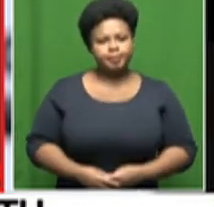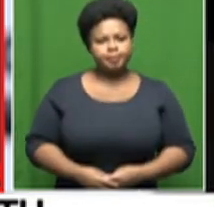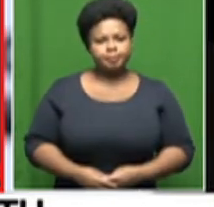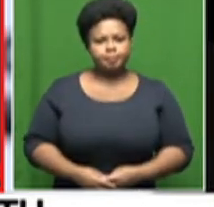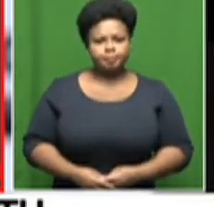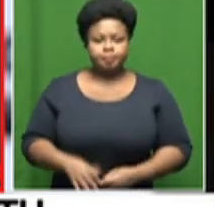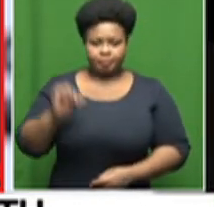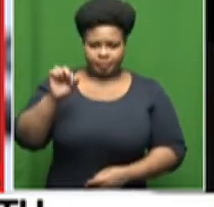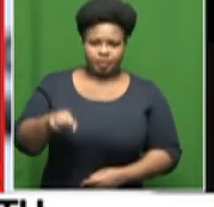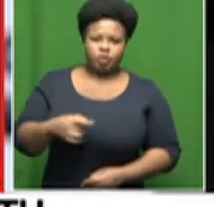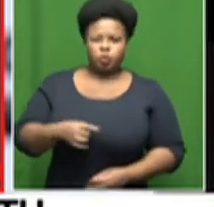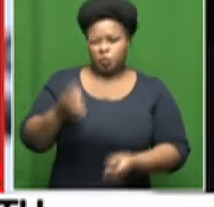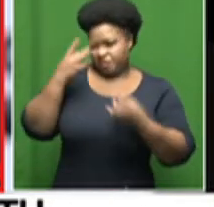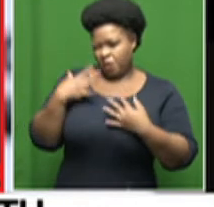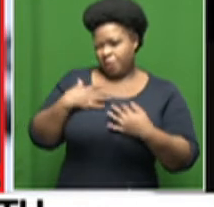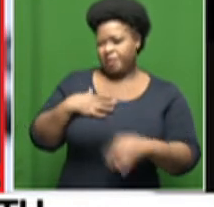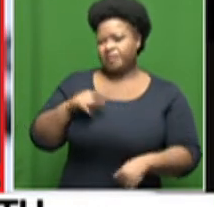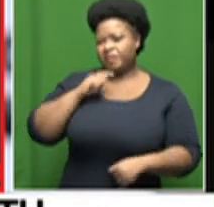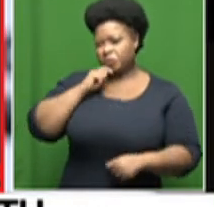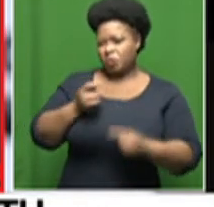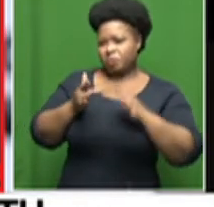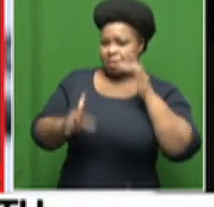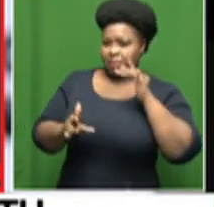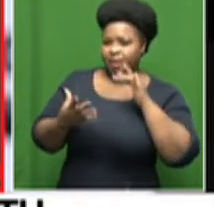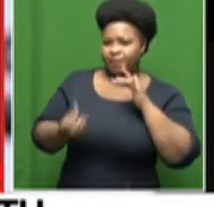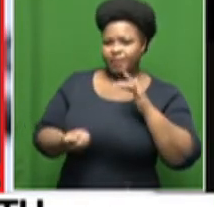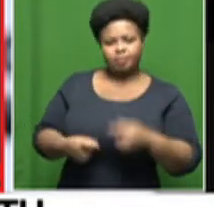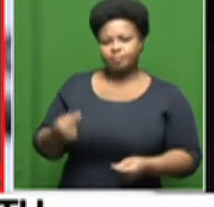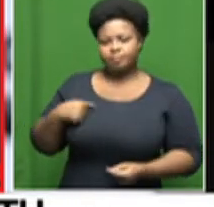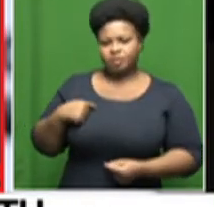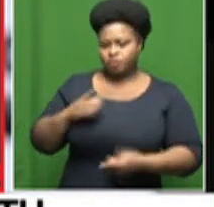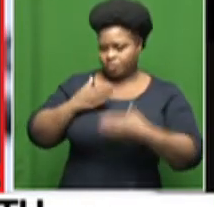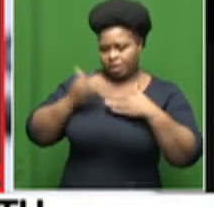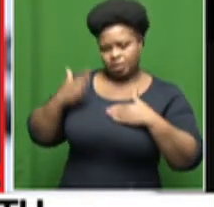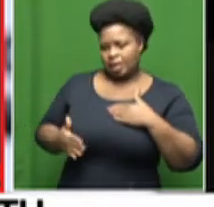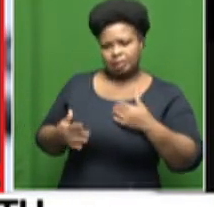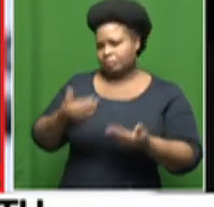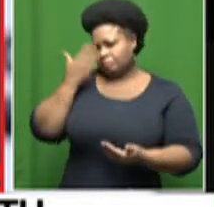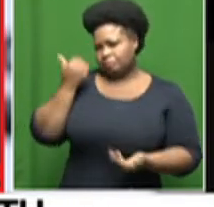Okay, you will indicate if there's any problem. I couldn't detect it from my side.